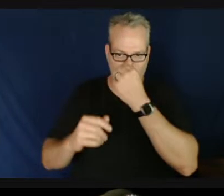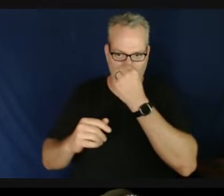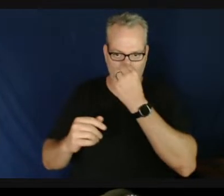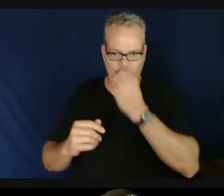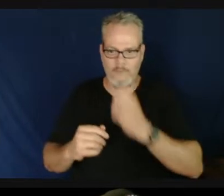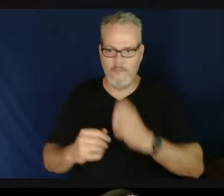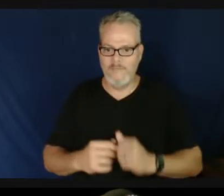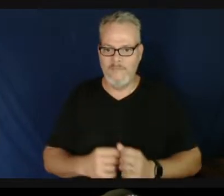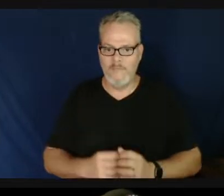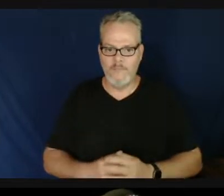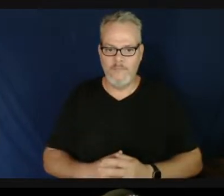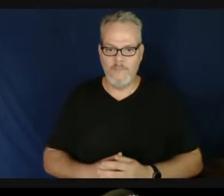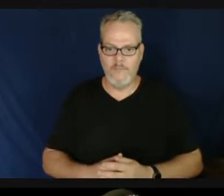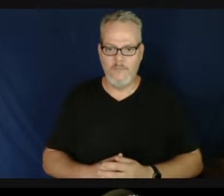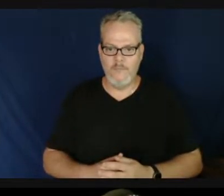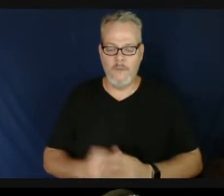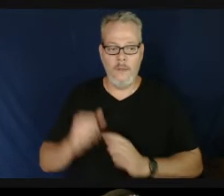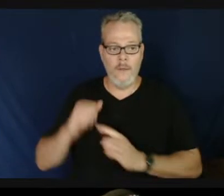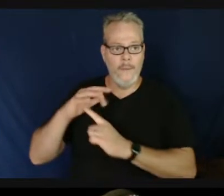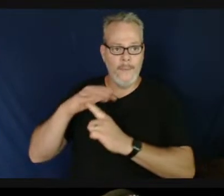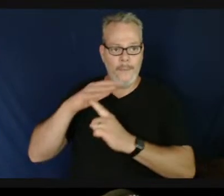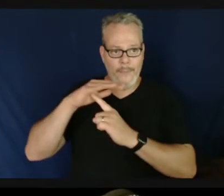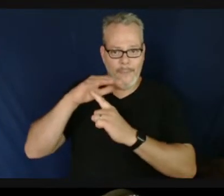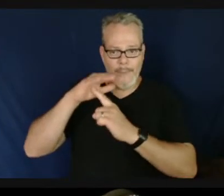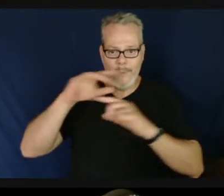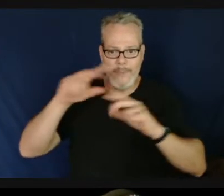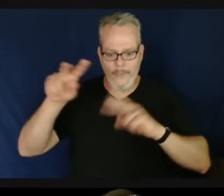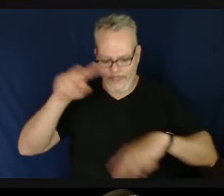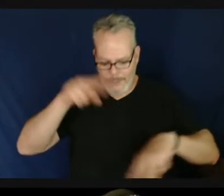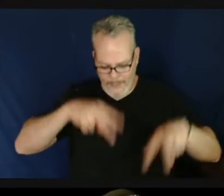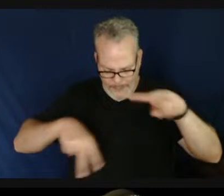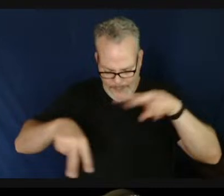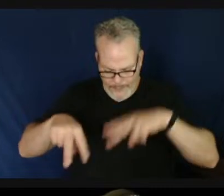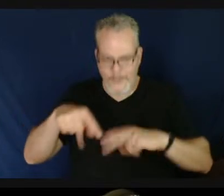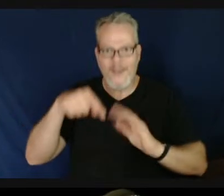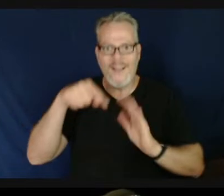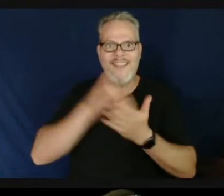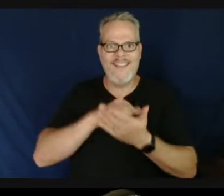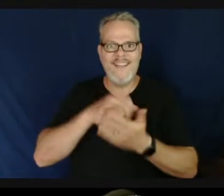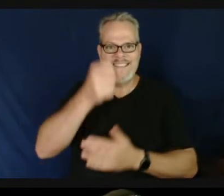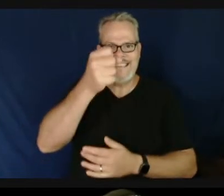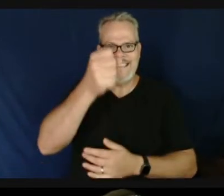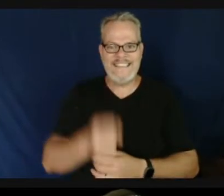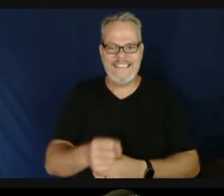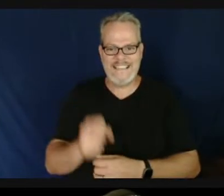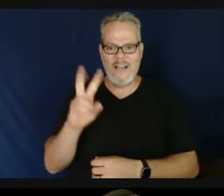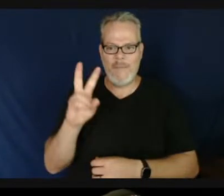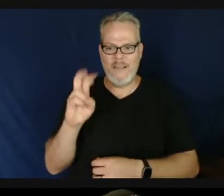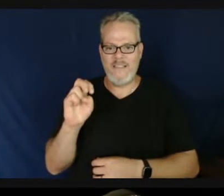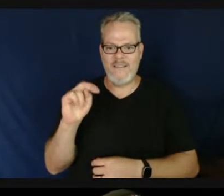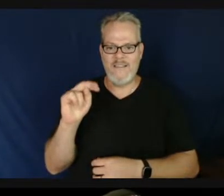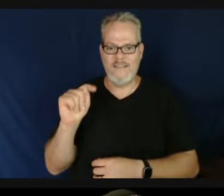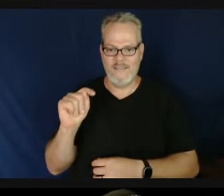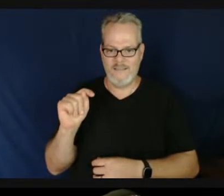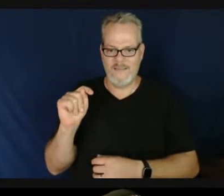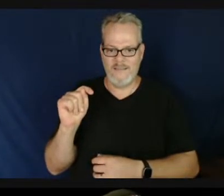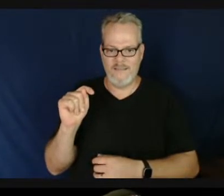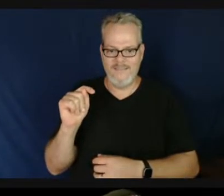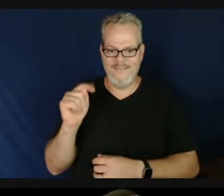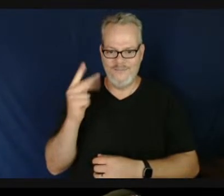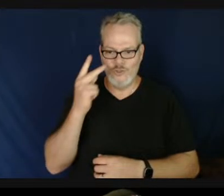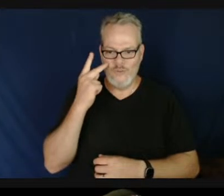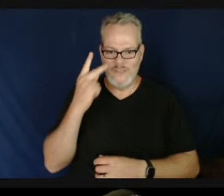They hover over, this is the south vent, and are looking down into that inner pit. So there's